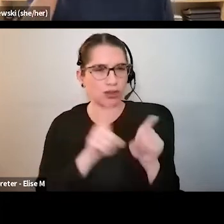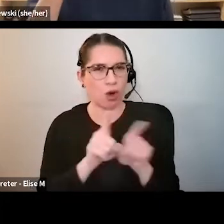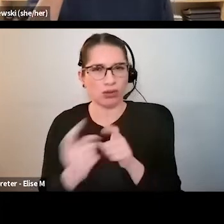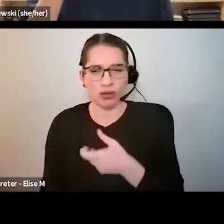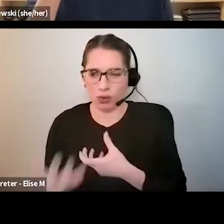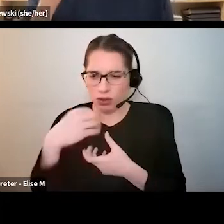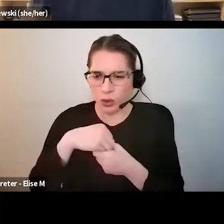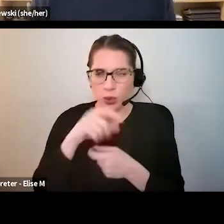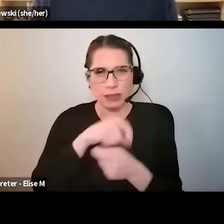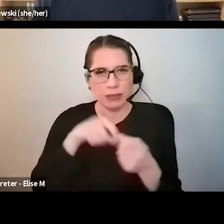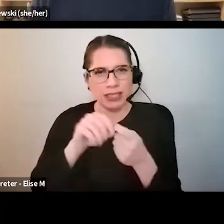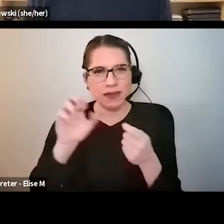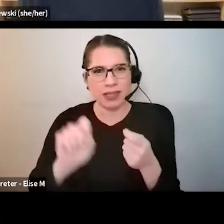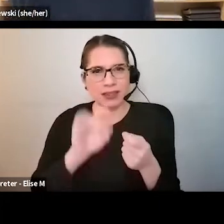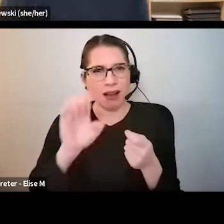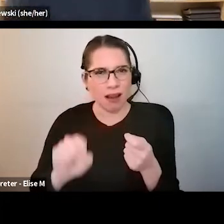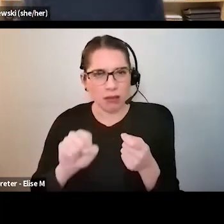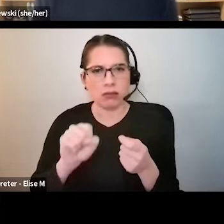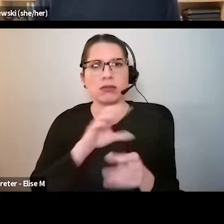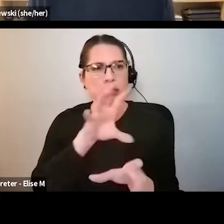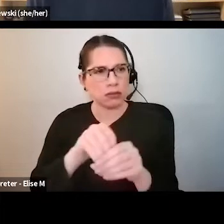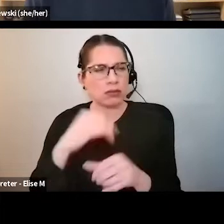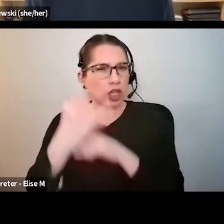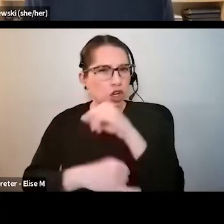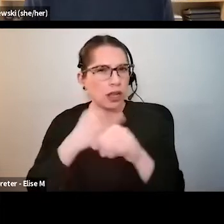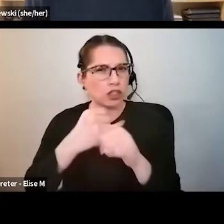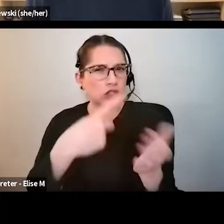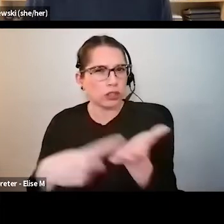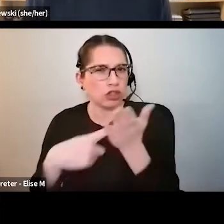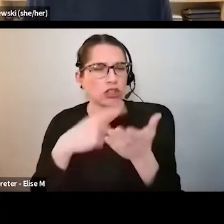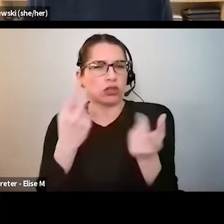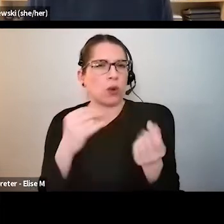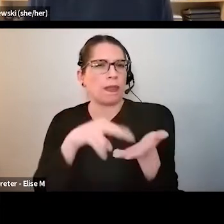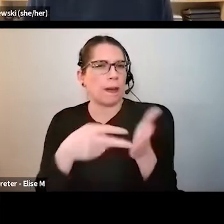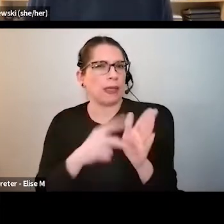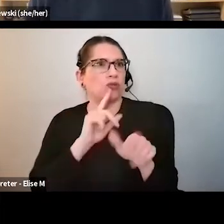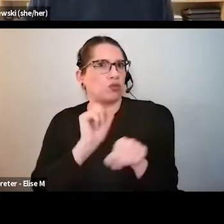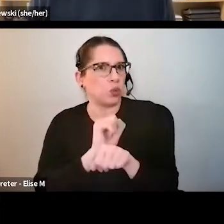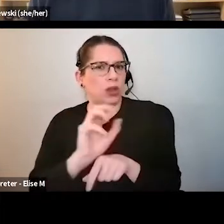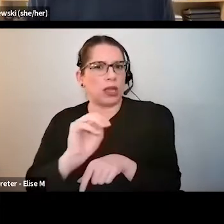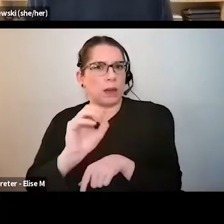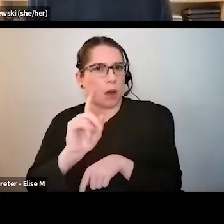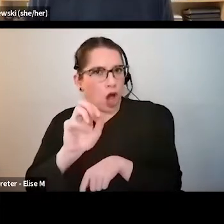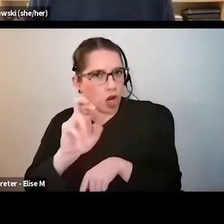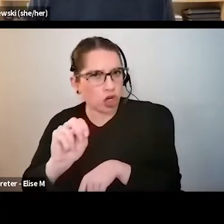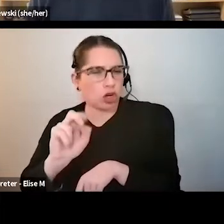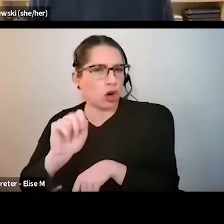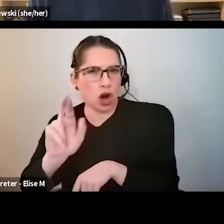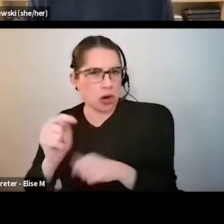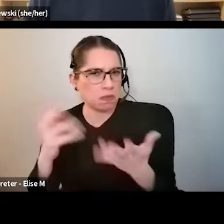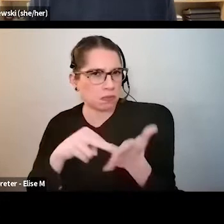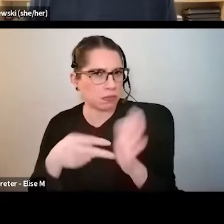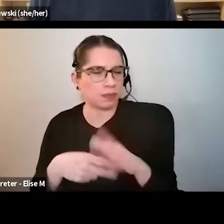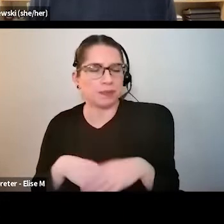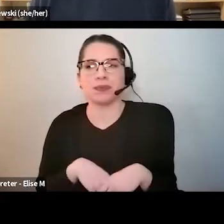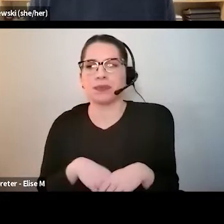in international conversations about what constitutes a truly modern art. For example,